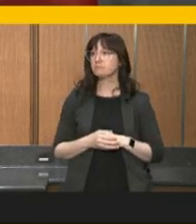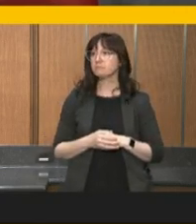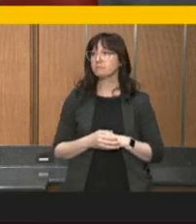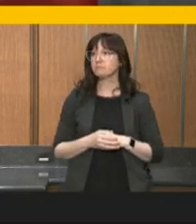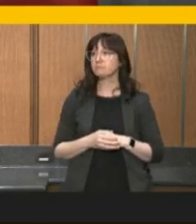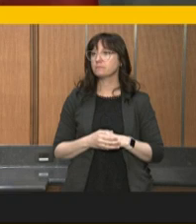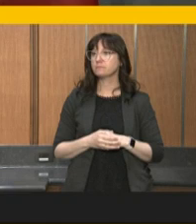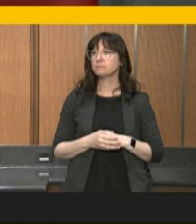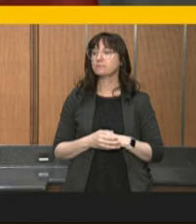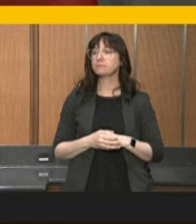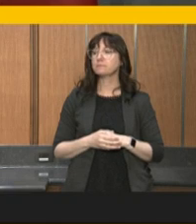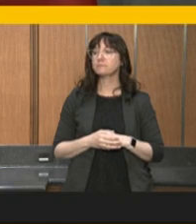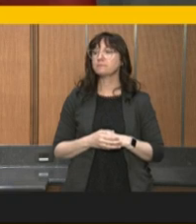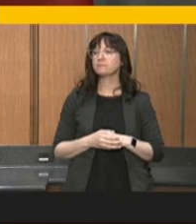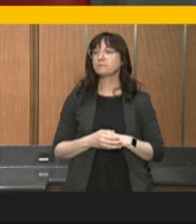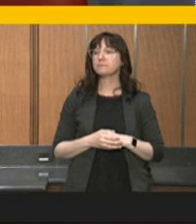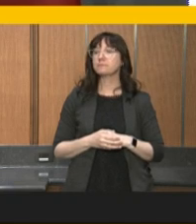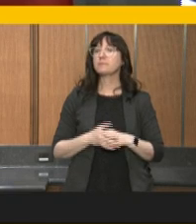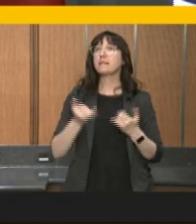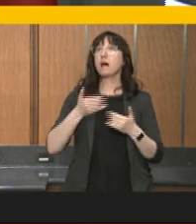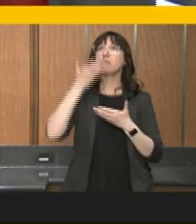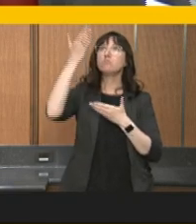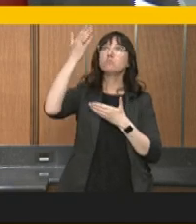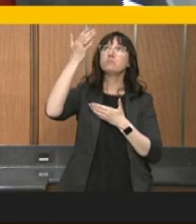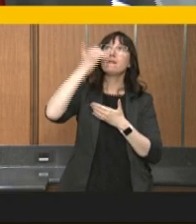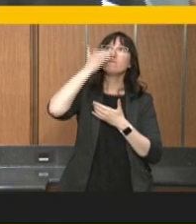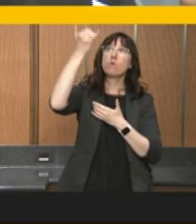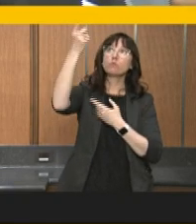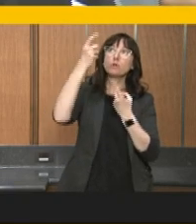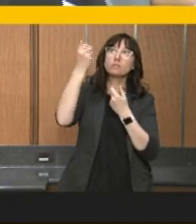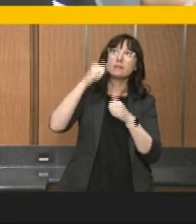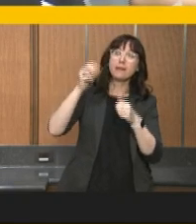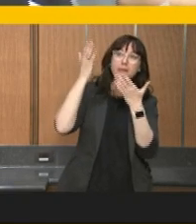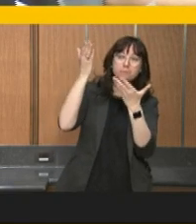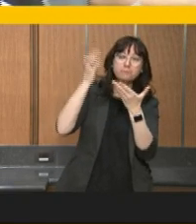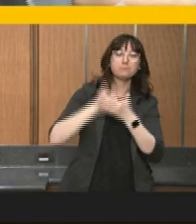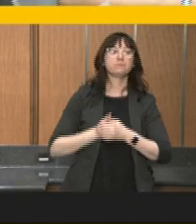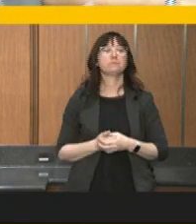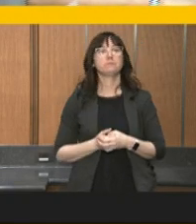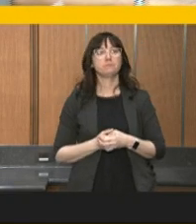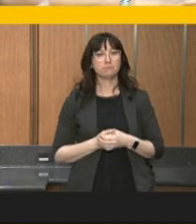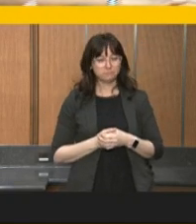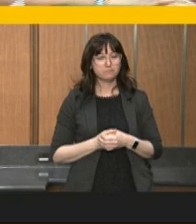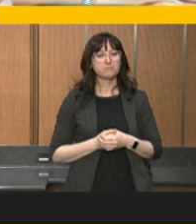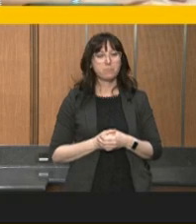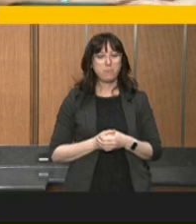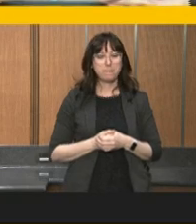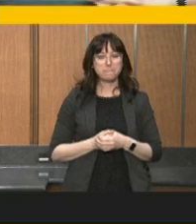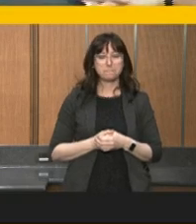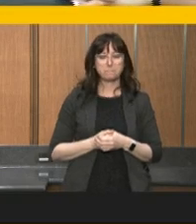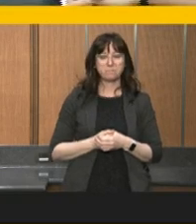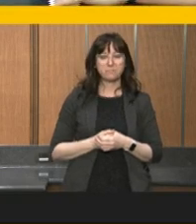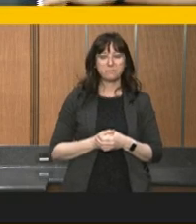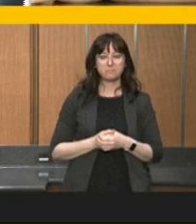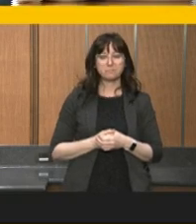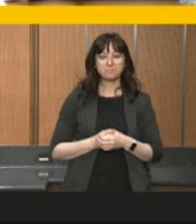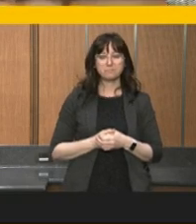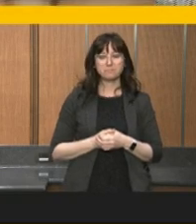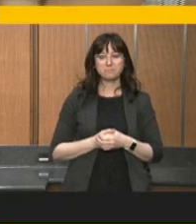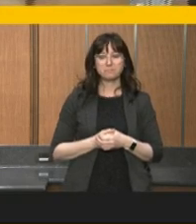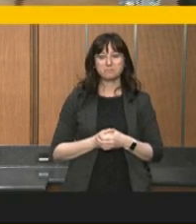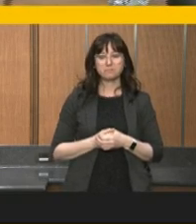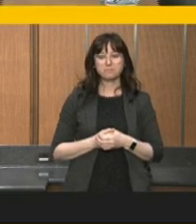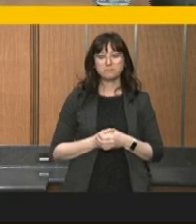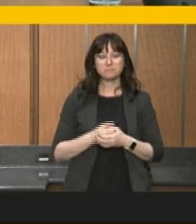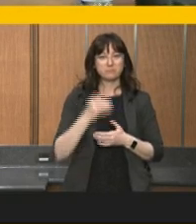téléphone. Questions on the phone. Thank you. Please press star one at this time if you have a question. Veuillez appuyer sur l'étoile 1